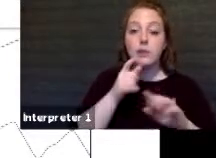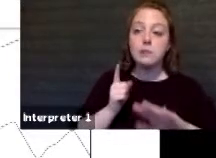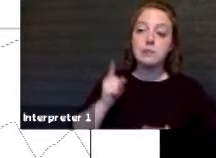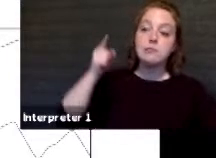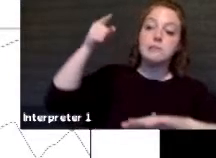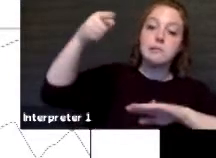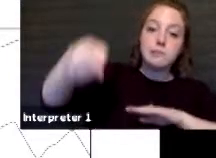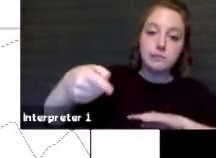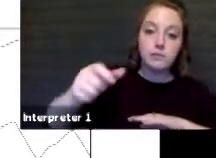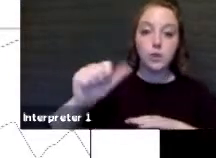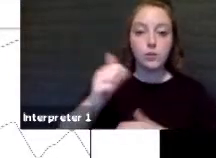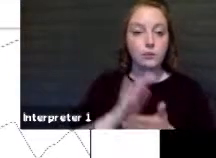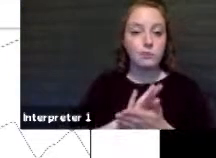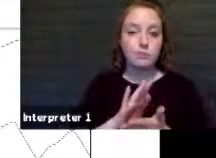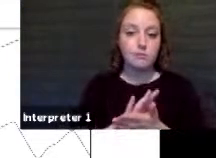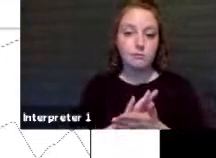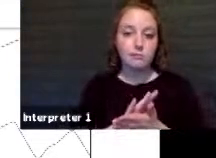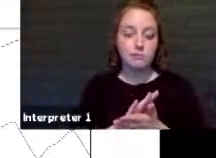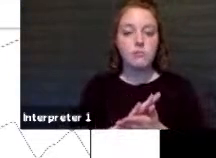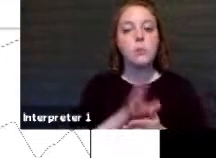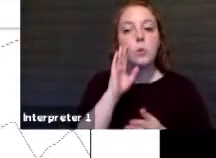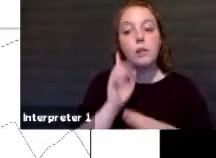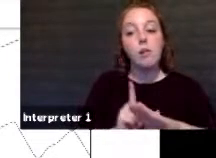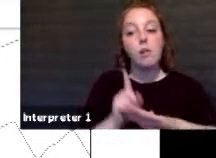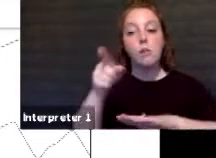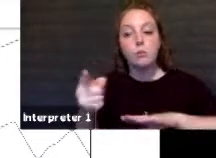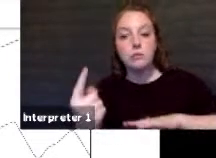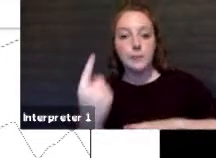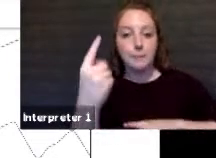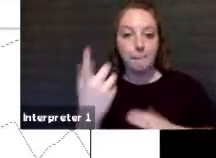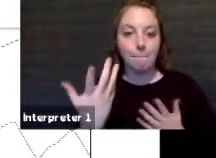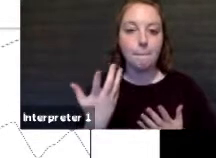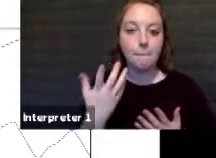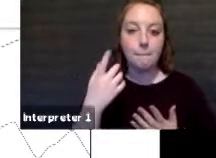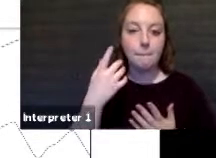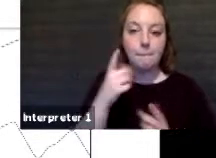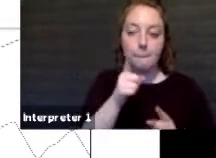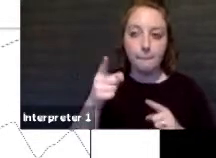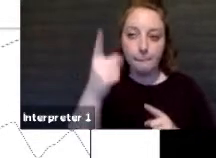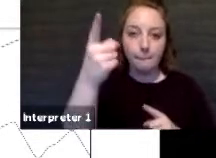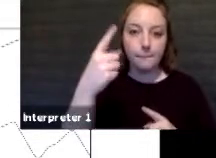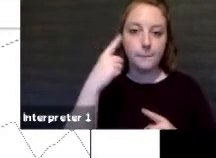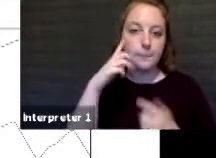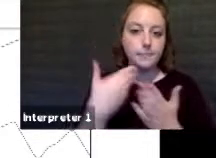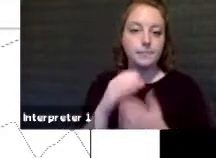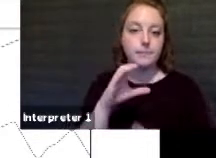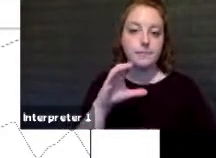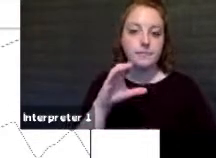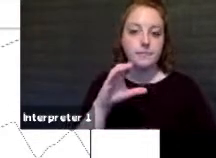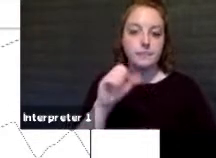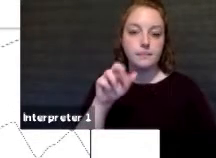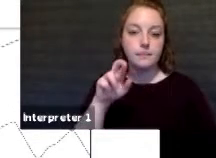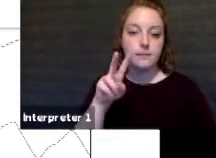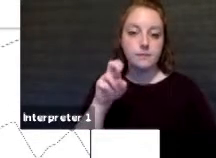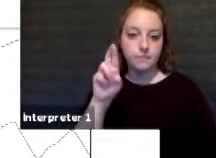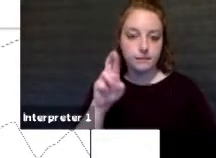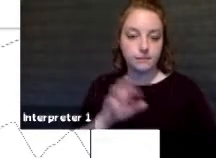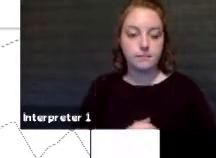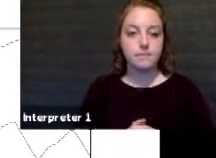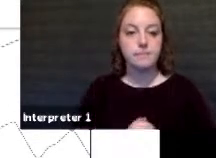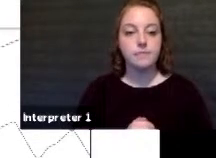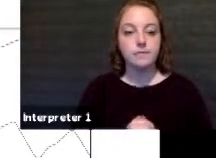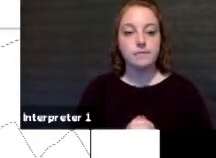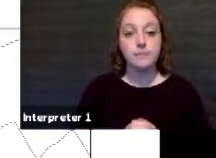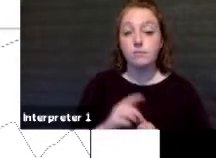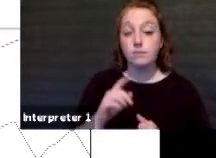Spring, were going kind of across and up a bit to get to Carver Middle School. So I think that's the bulk of the